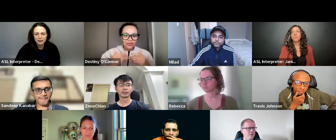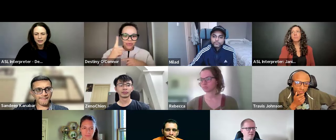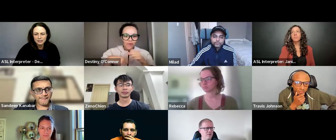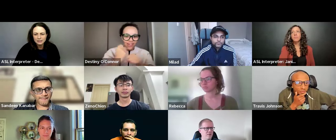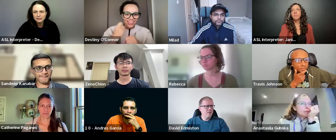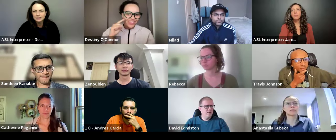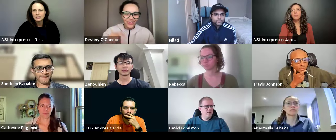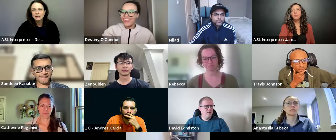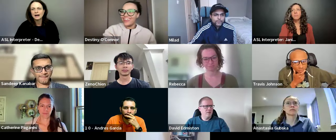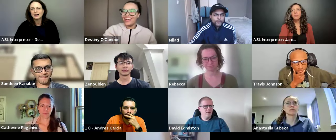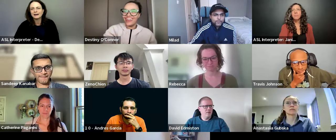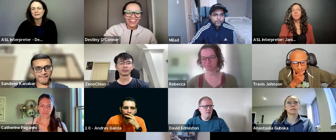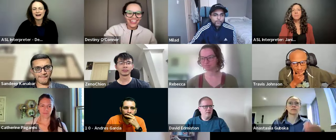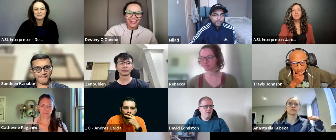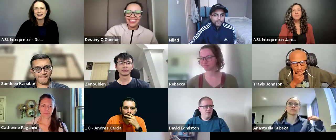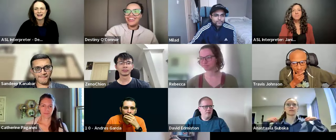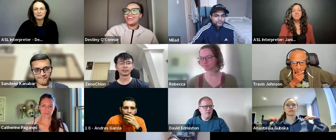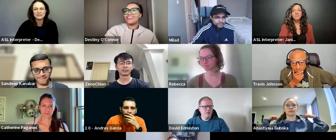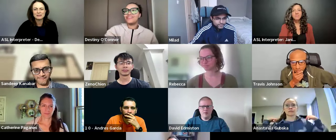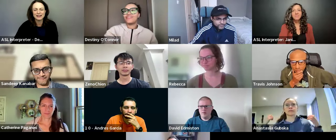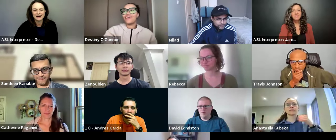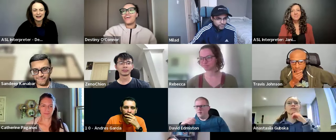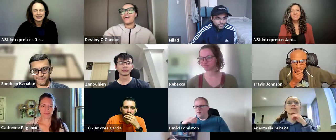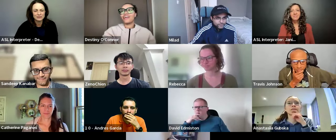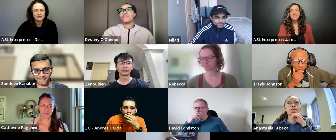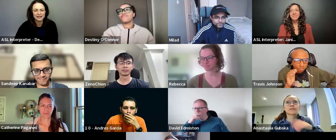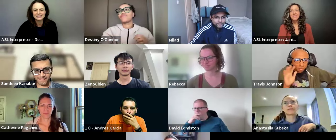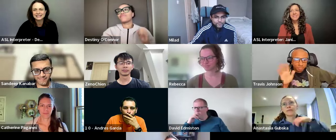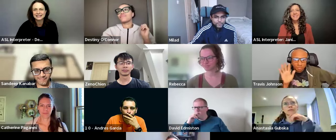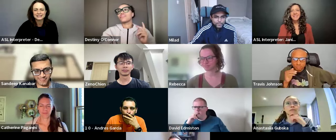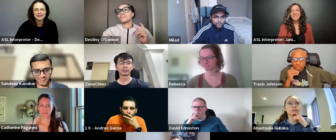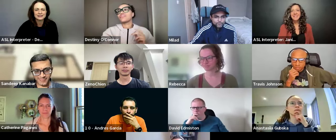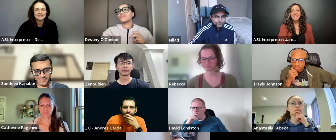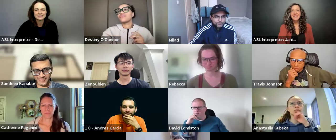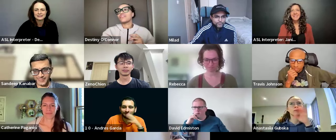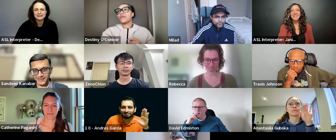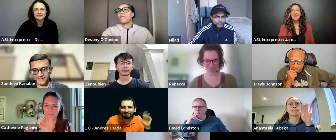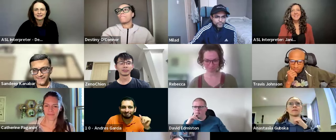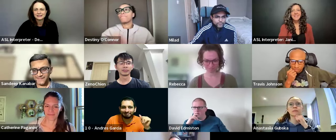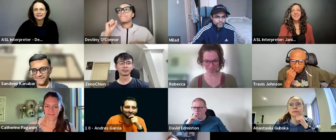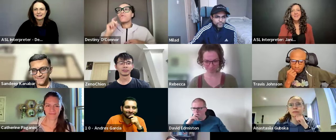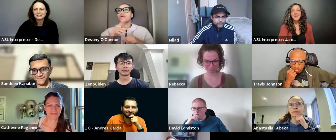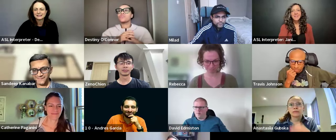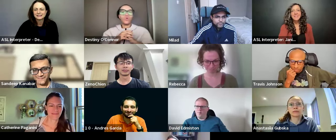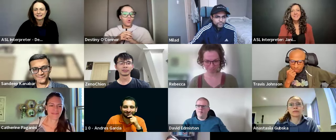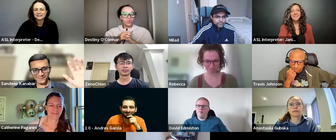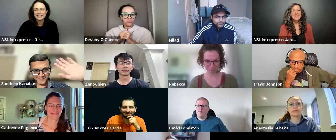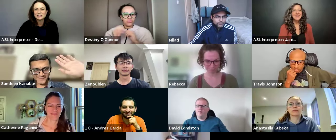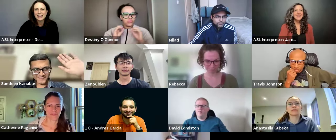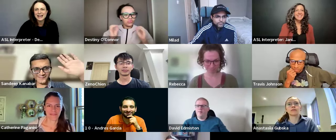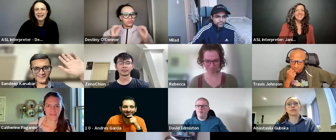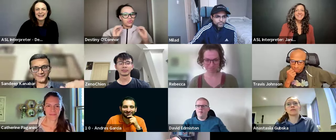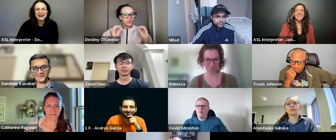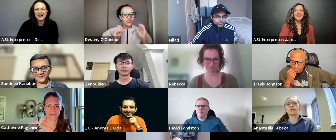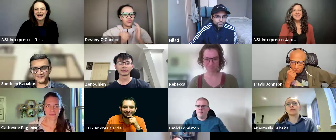you, everybody. Hi, and we've got Milad and we've got Anastasia Hello.